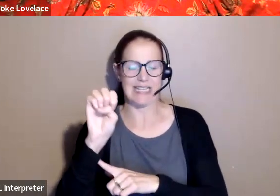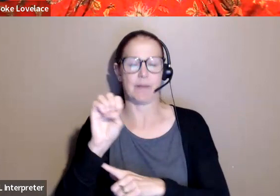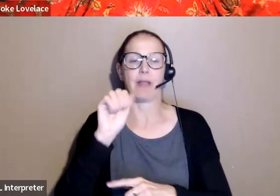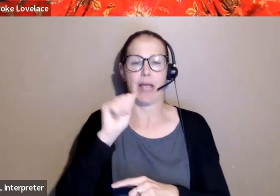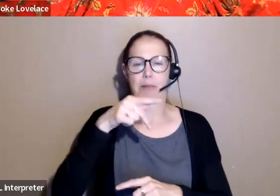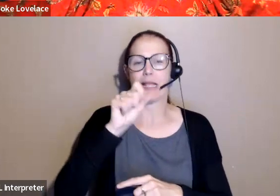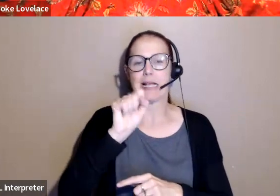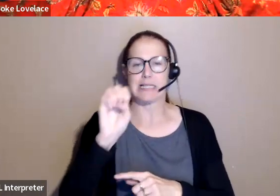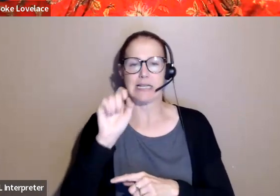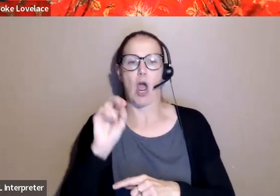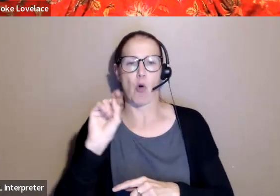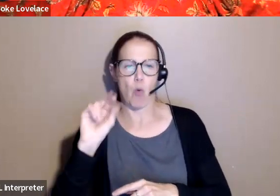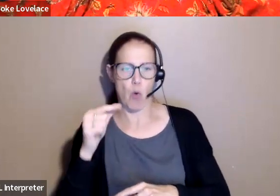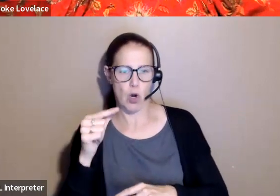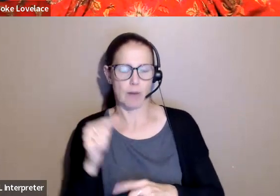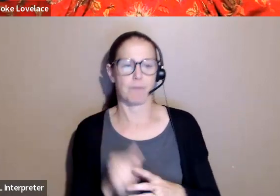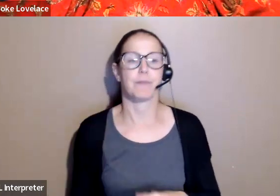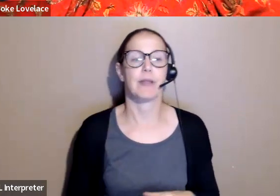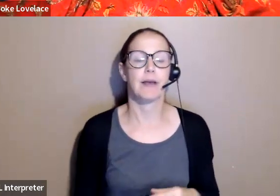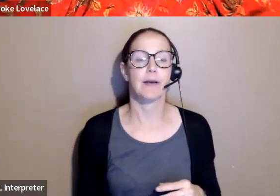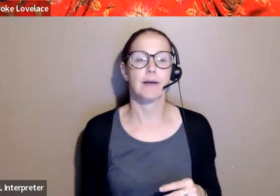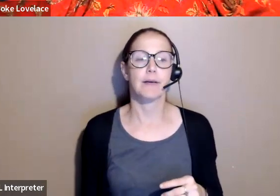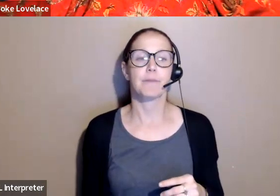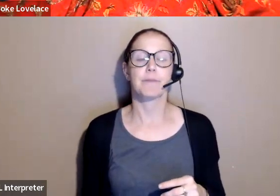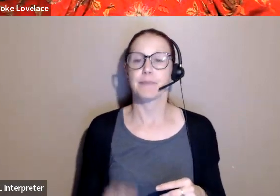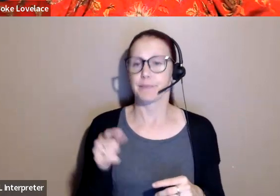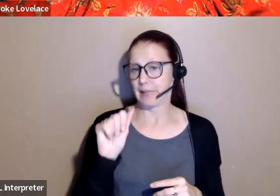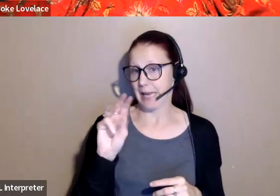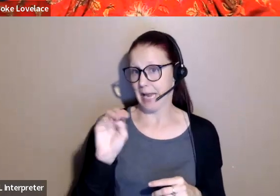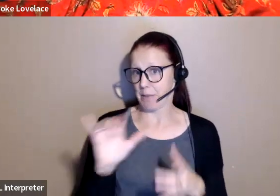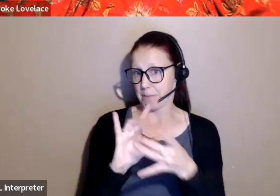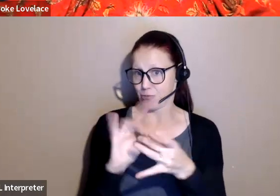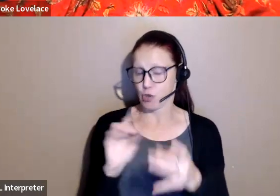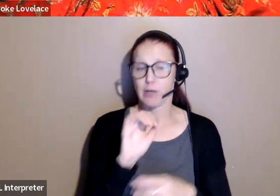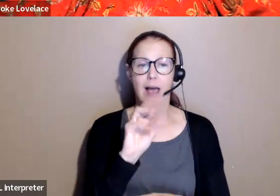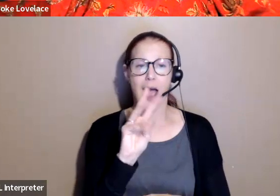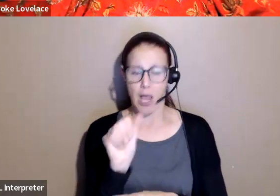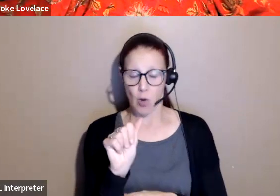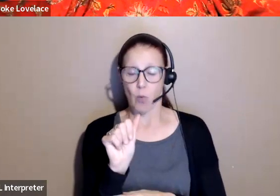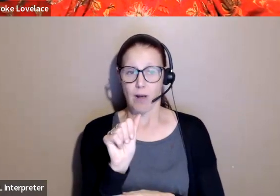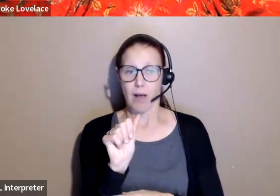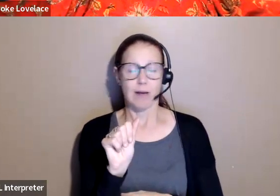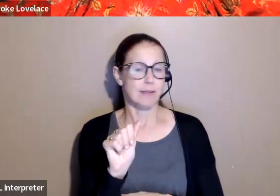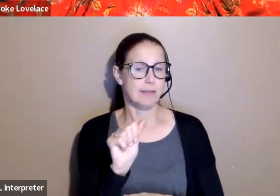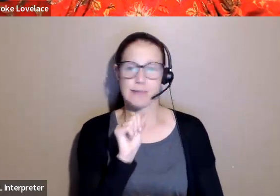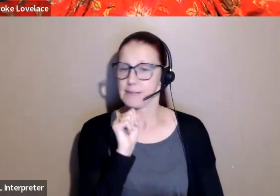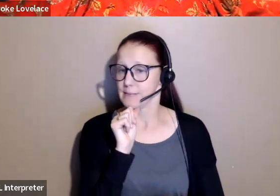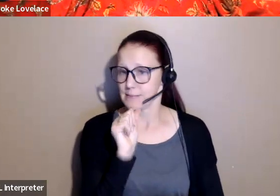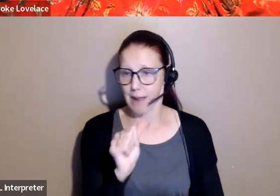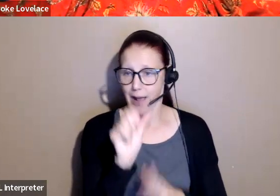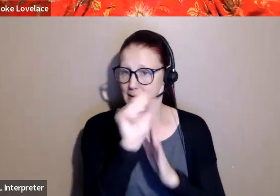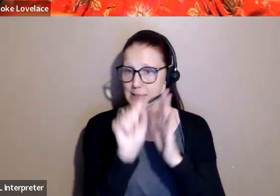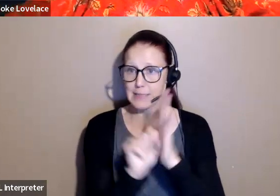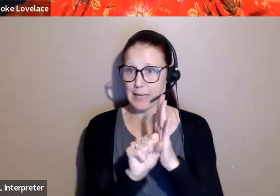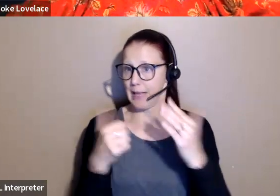apse.org. And as Amy mentioned, Iowa is not a state